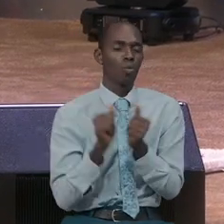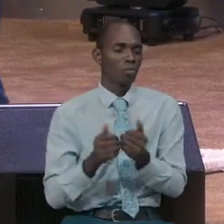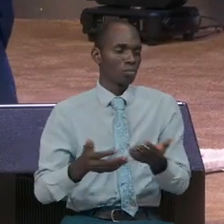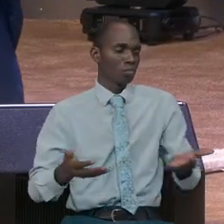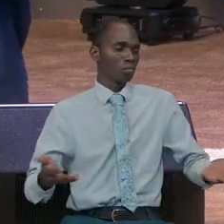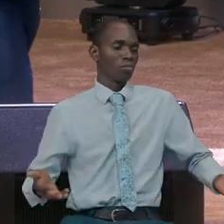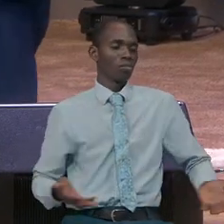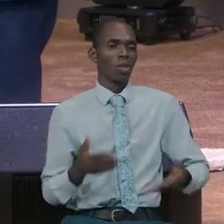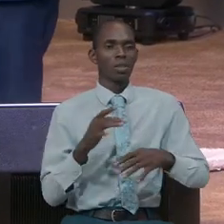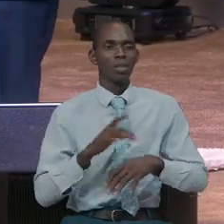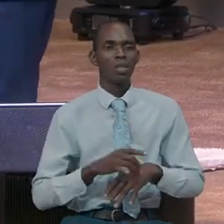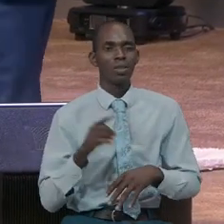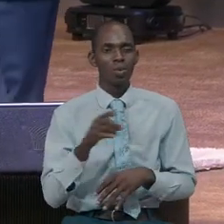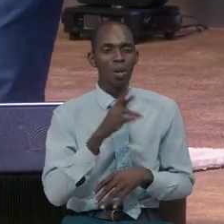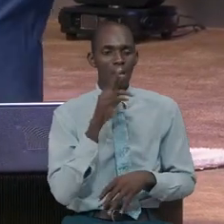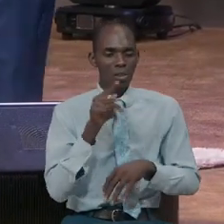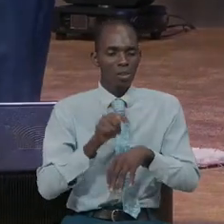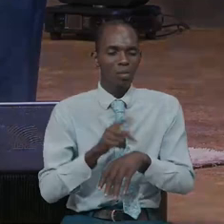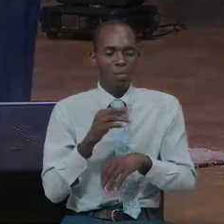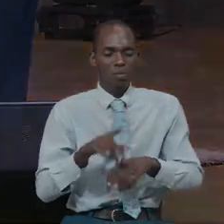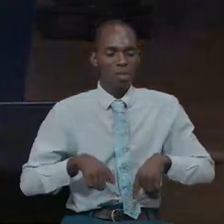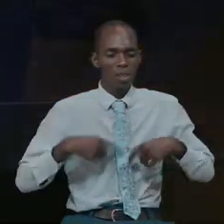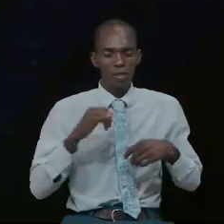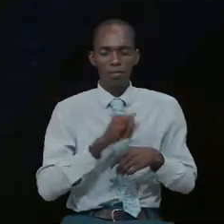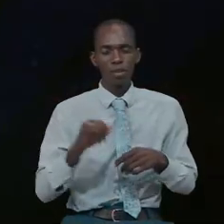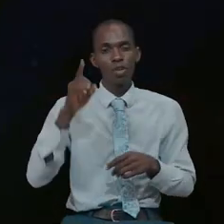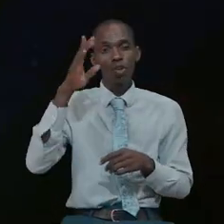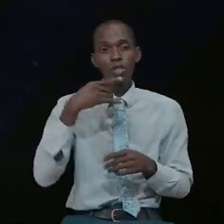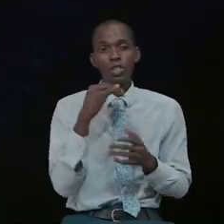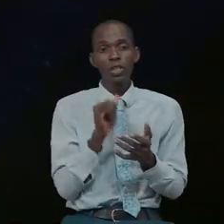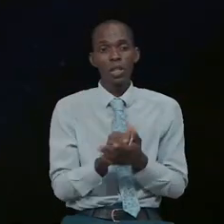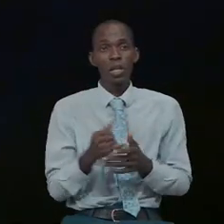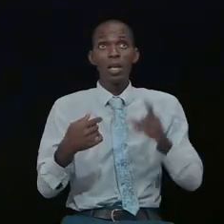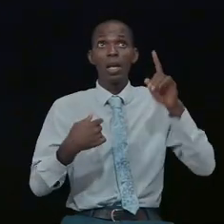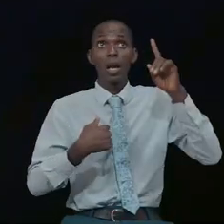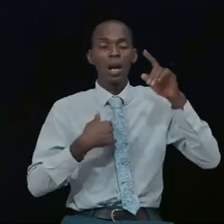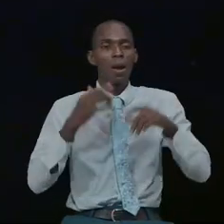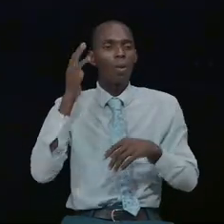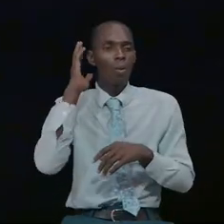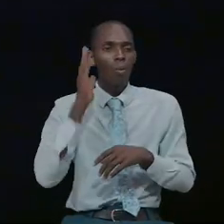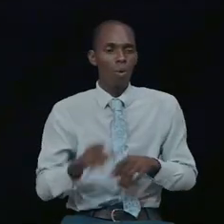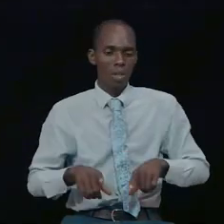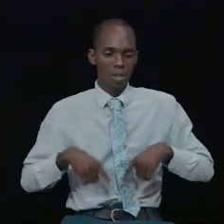are the temple of the living God. As God has said, I will dwell in